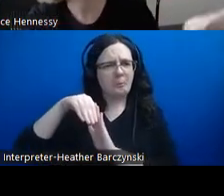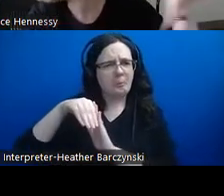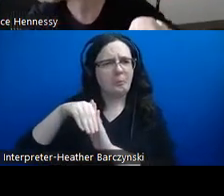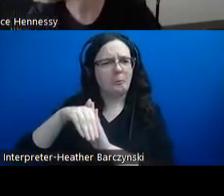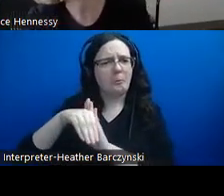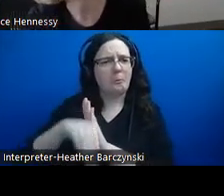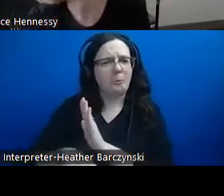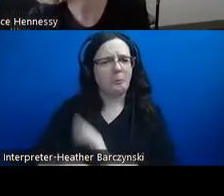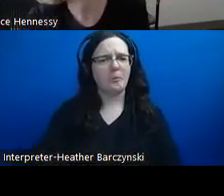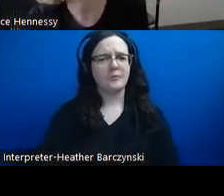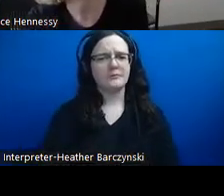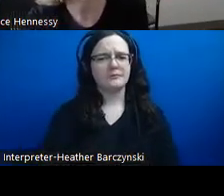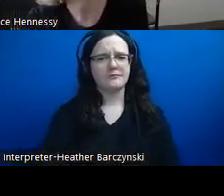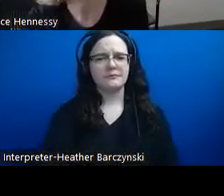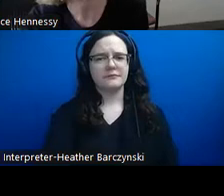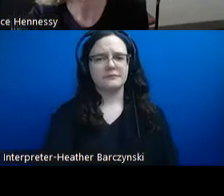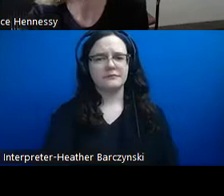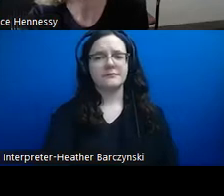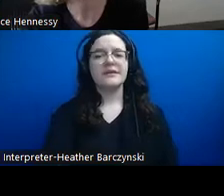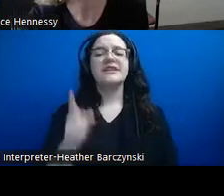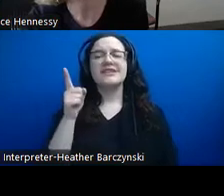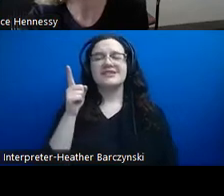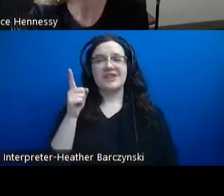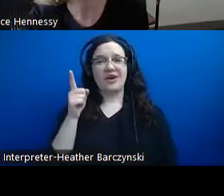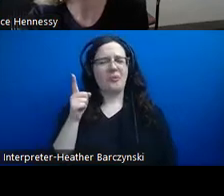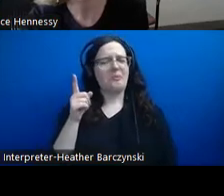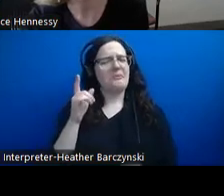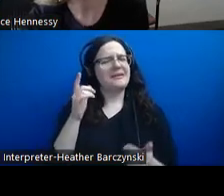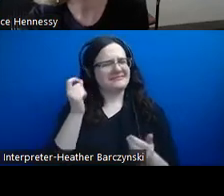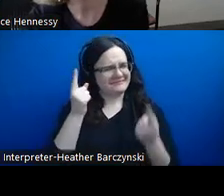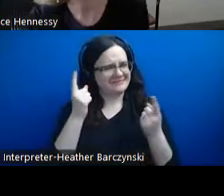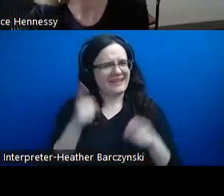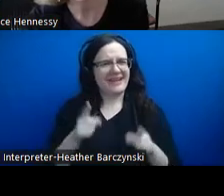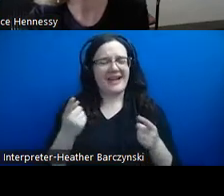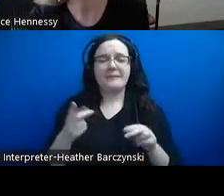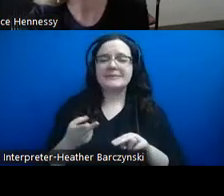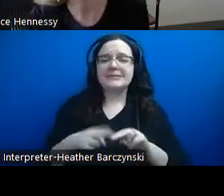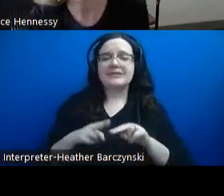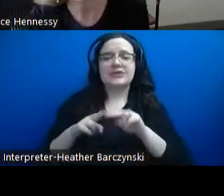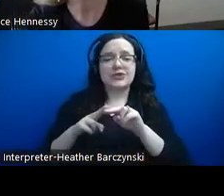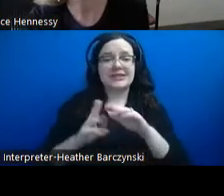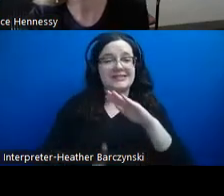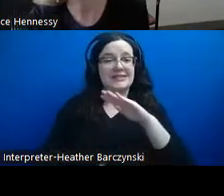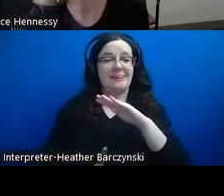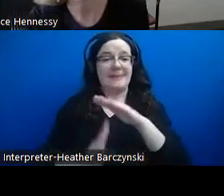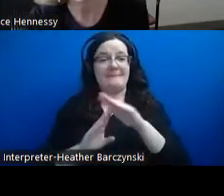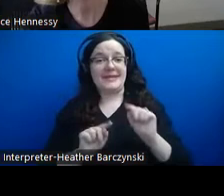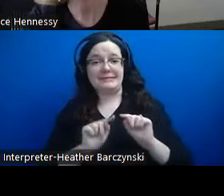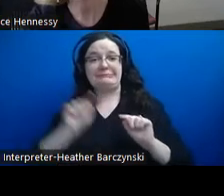number on the numbers that you saw on the other screen, but there was an increase for a number of years with a peak in deaths from suicide to